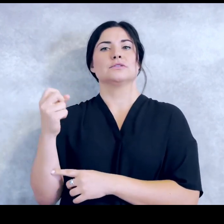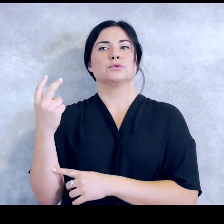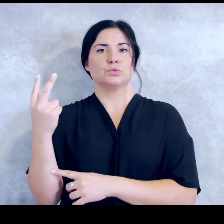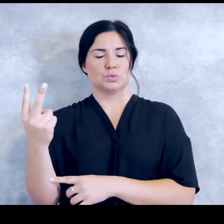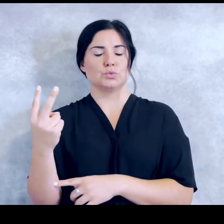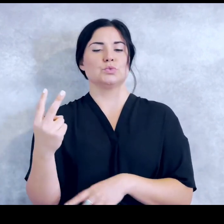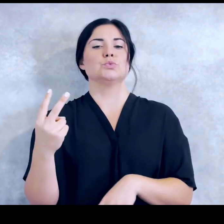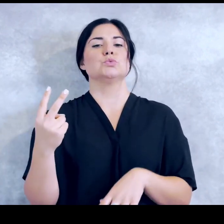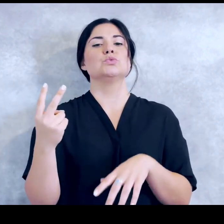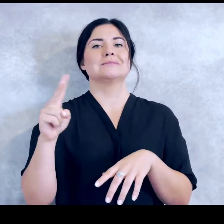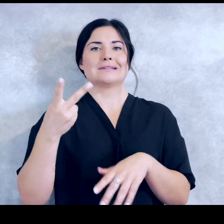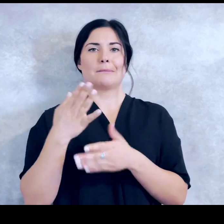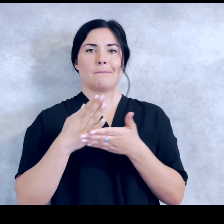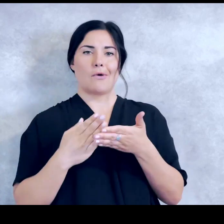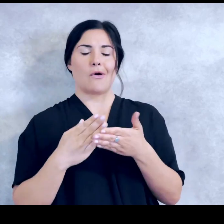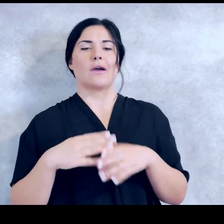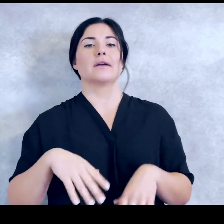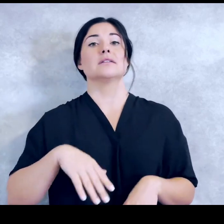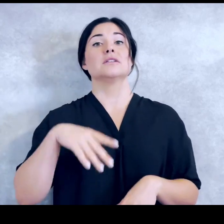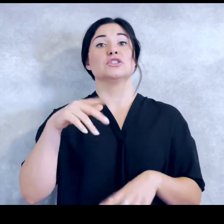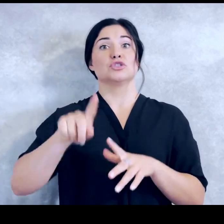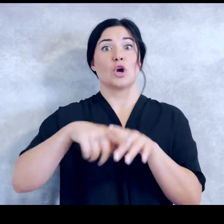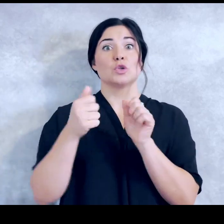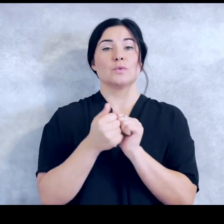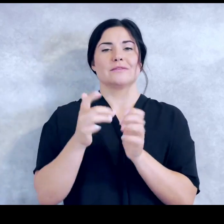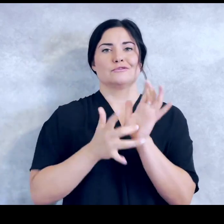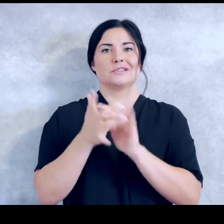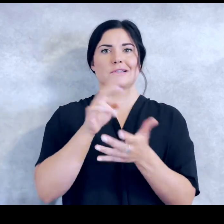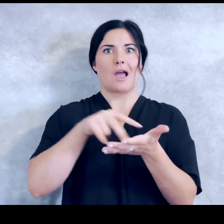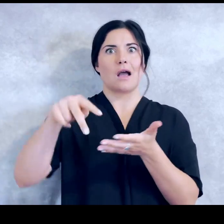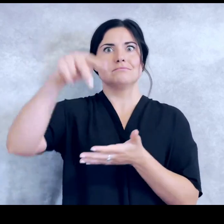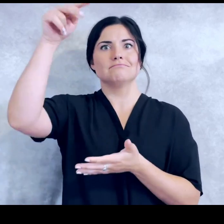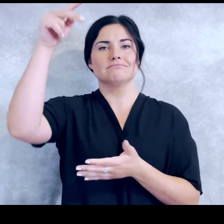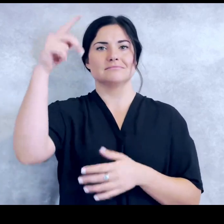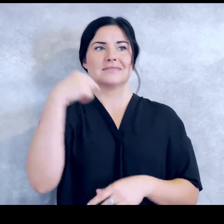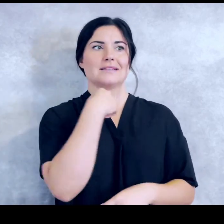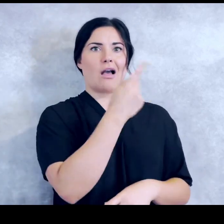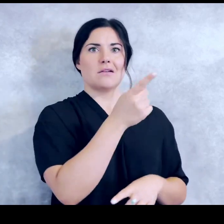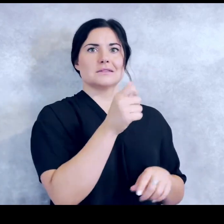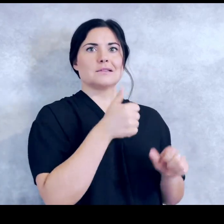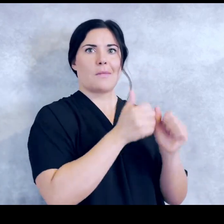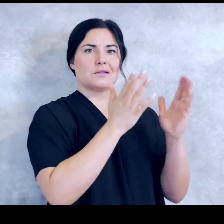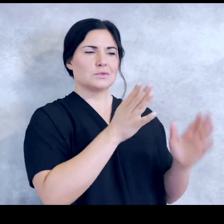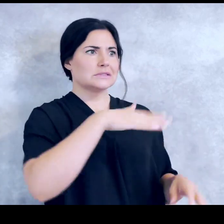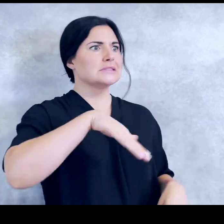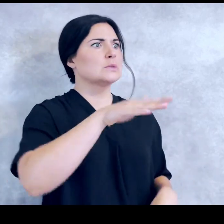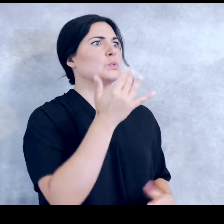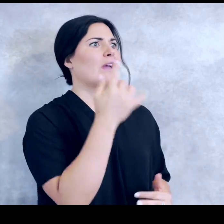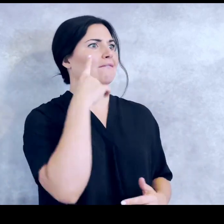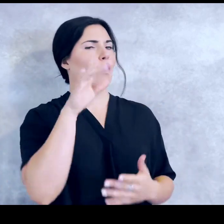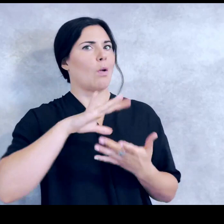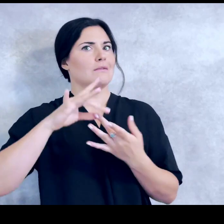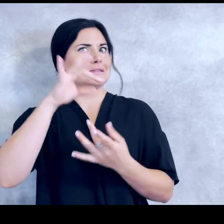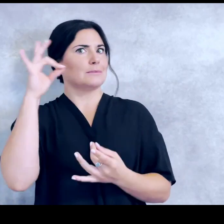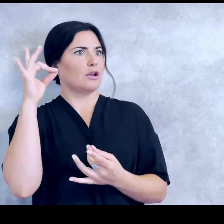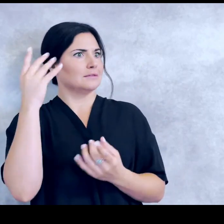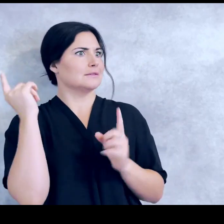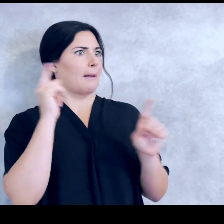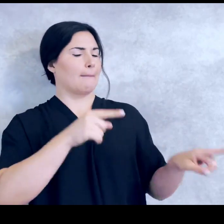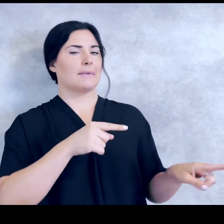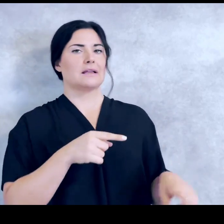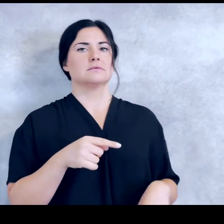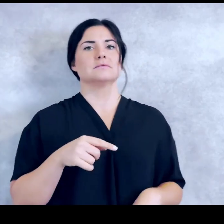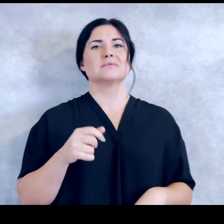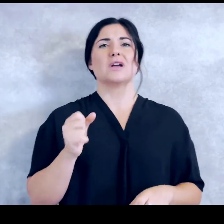And then he tells his disciples, that first early group, wait for the Holy Spirit. There's 120 believers by